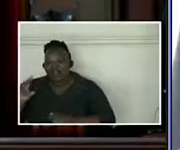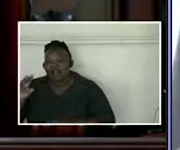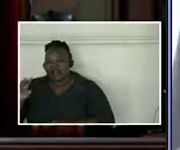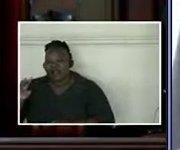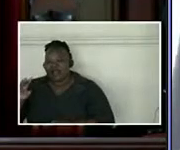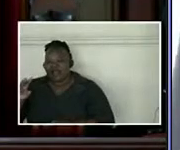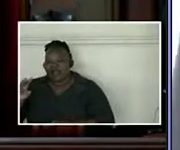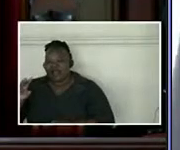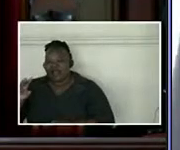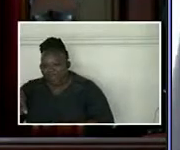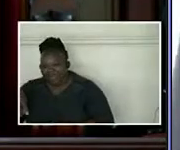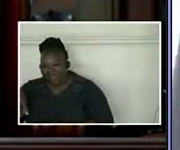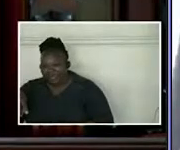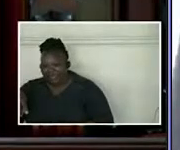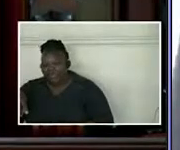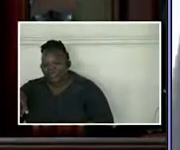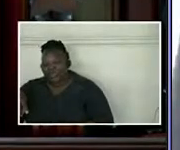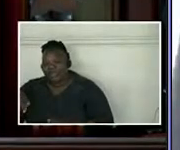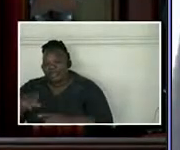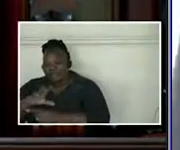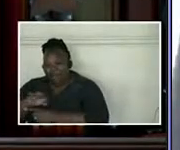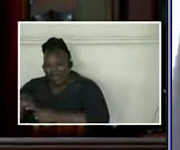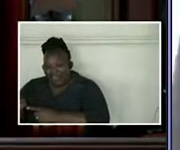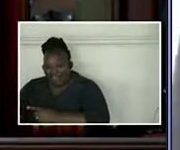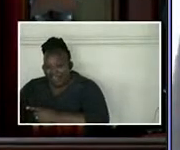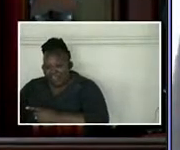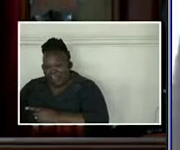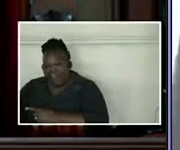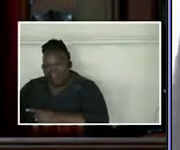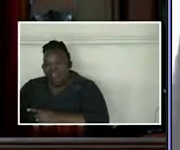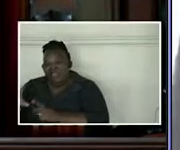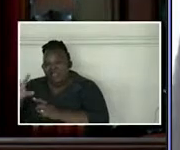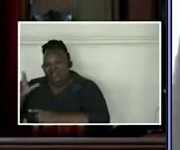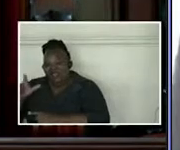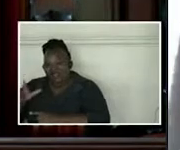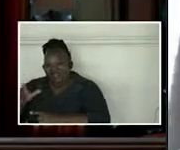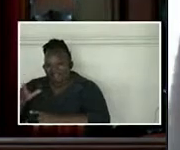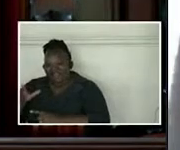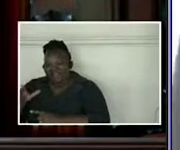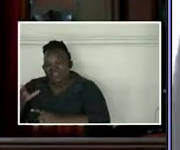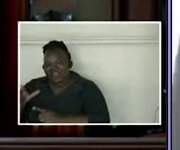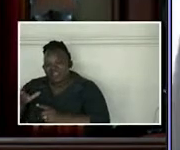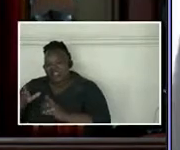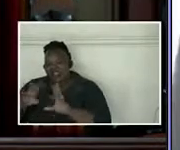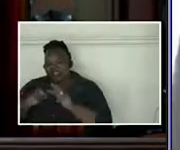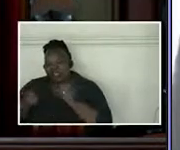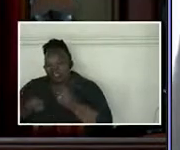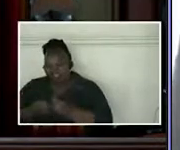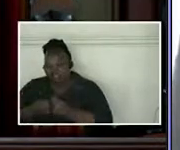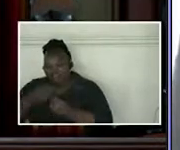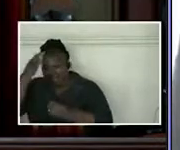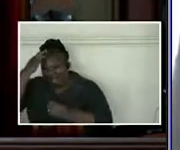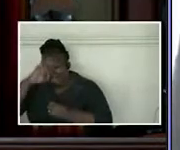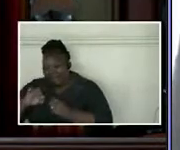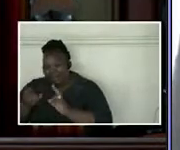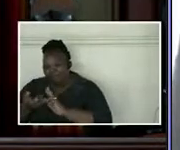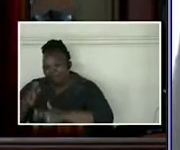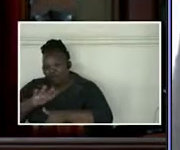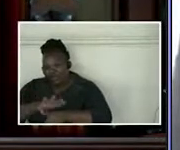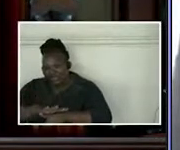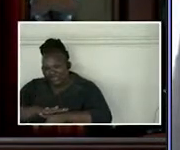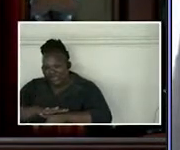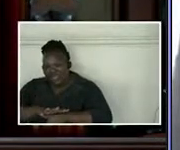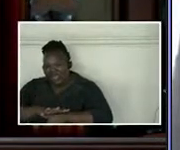growth development plan and the seven national government priorities the committee has recommitted its